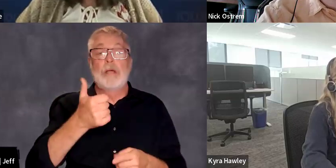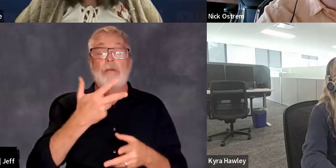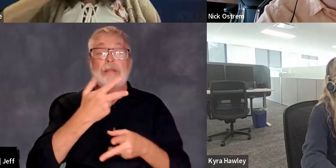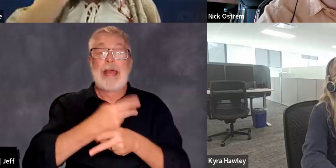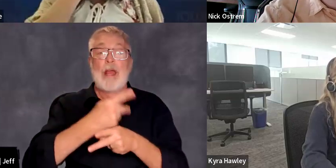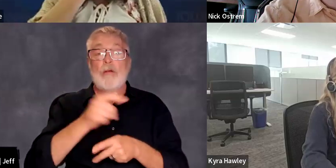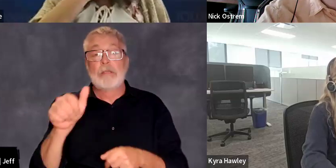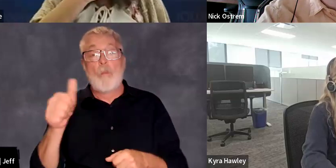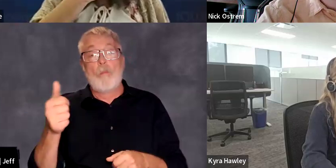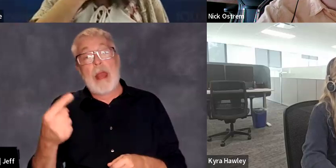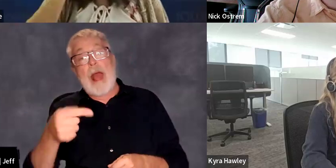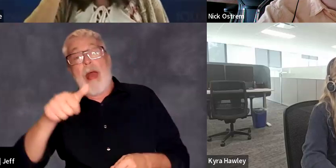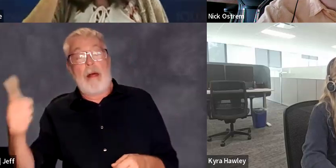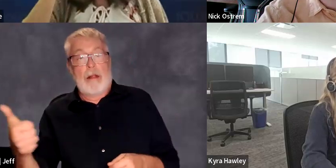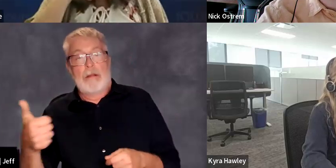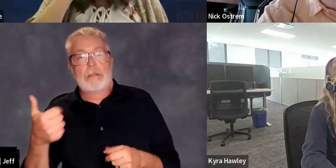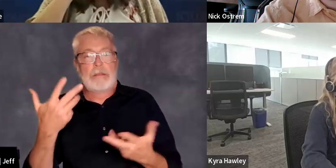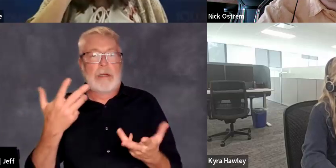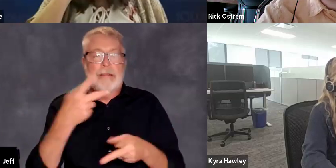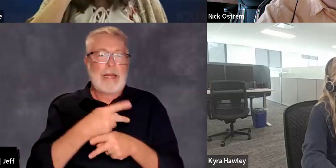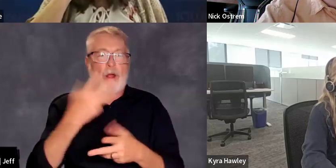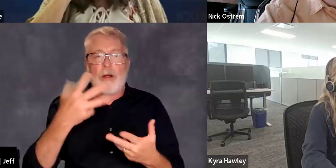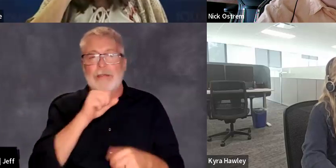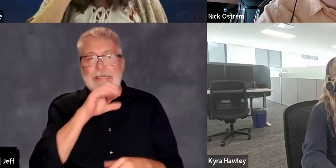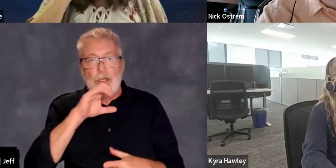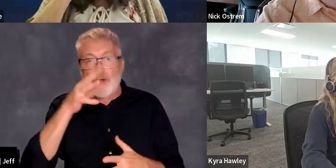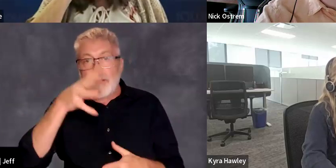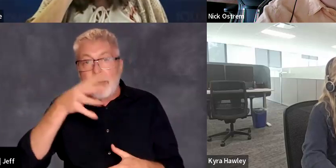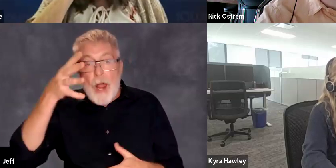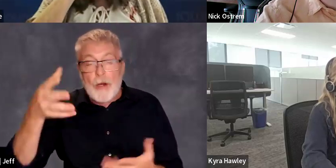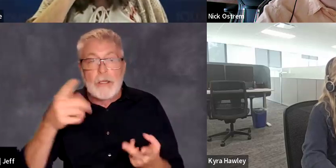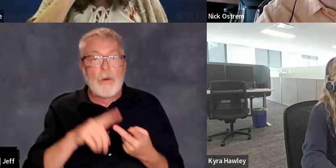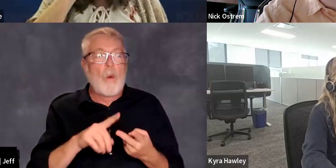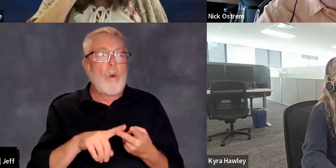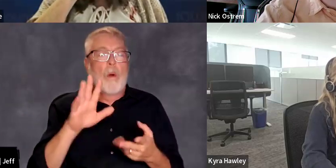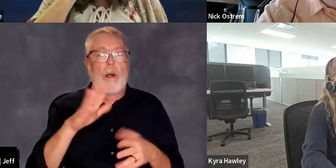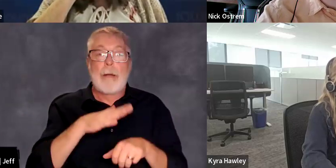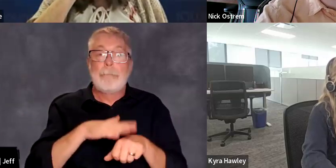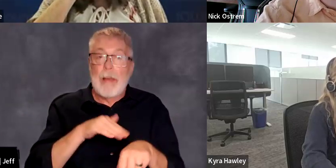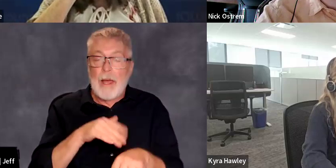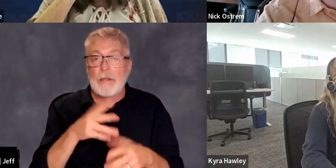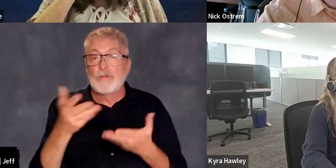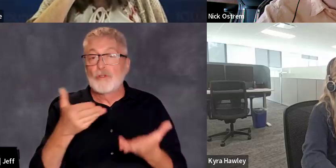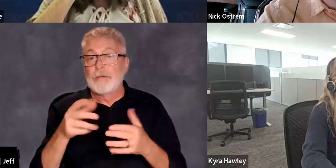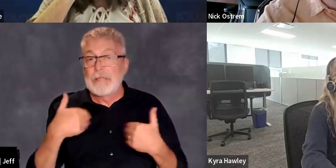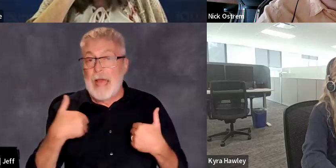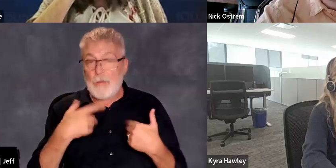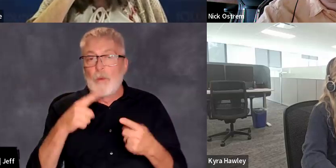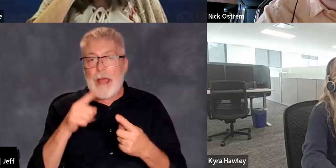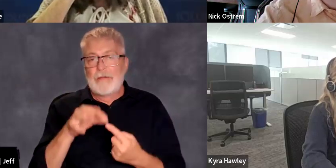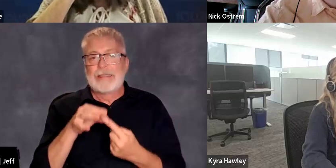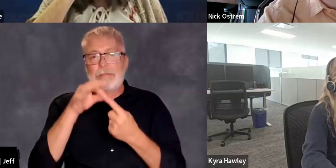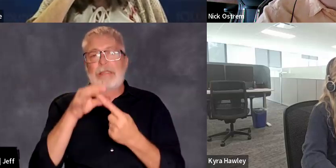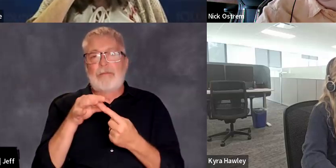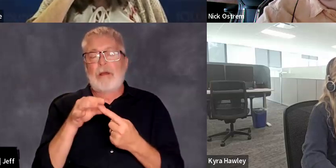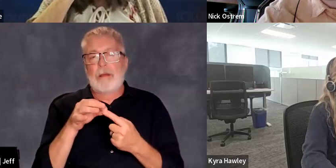a specific supplemental module for you. If you're somebody who has a pet or a service animal, we also have a specific module for